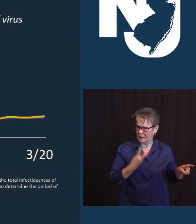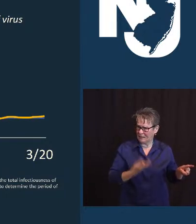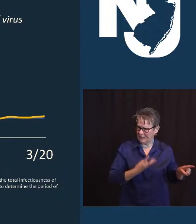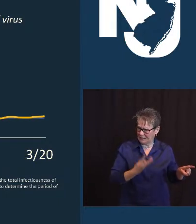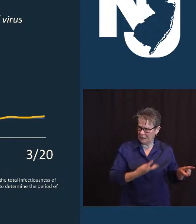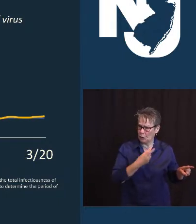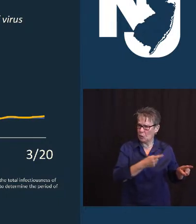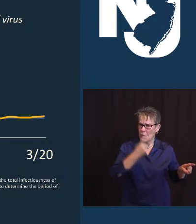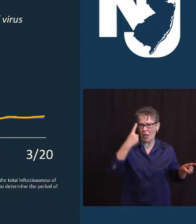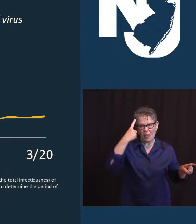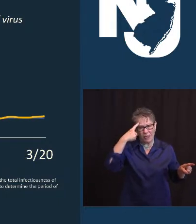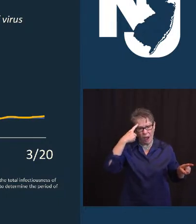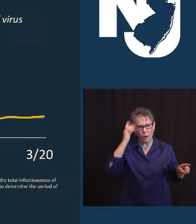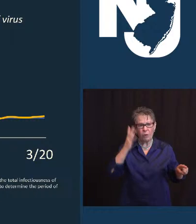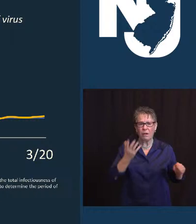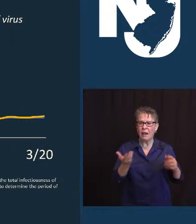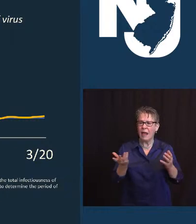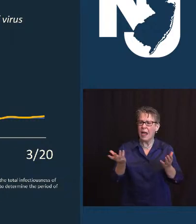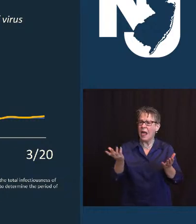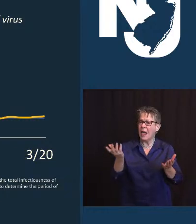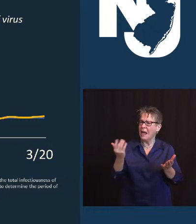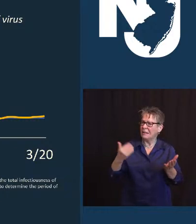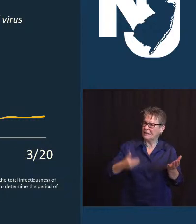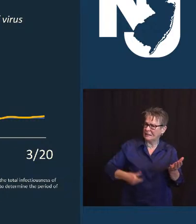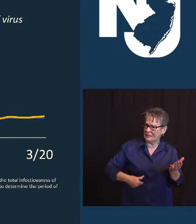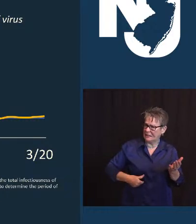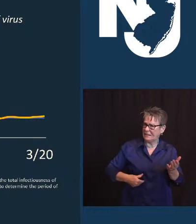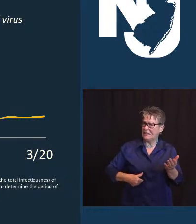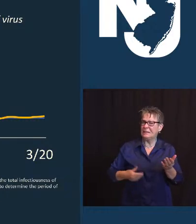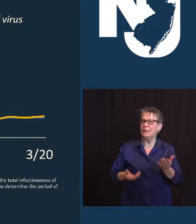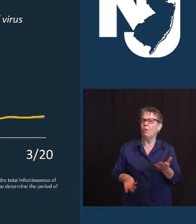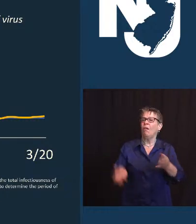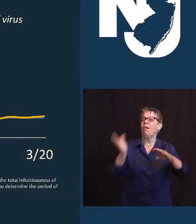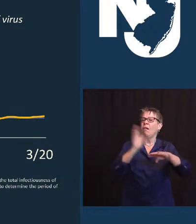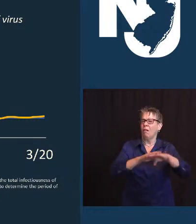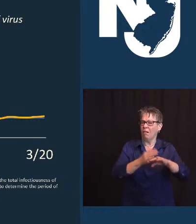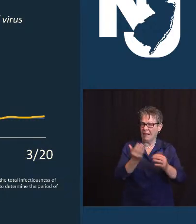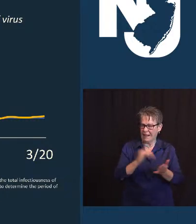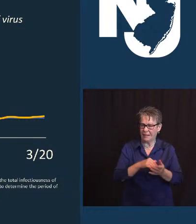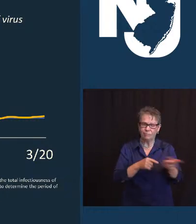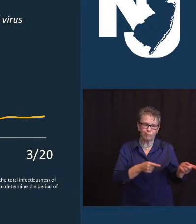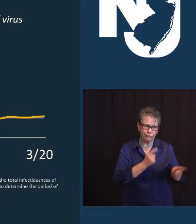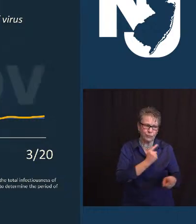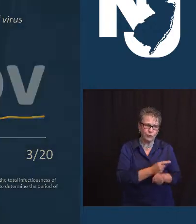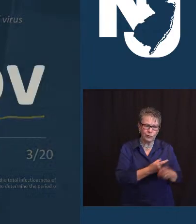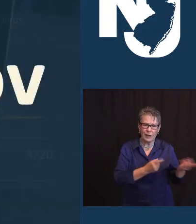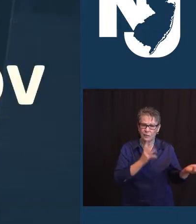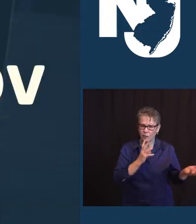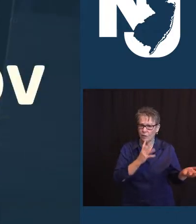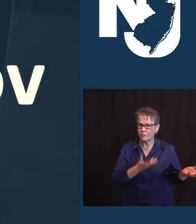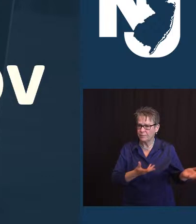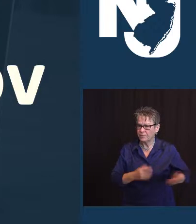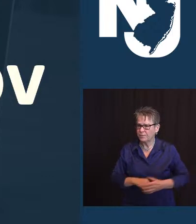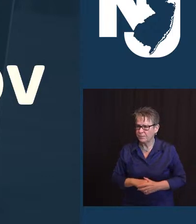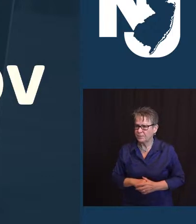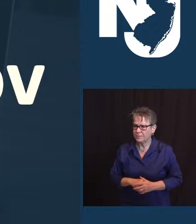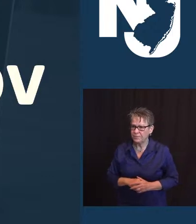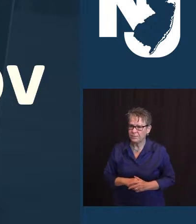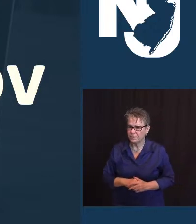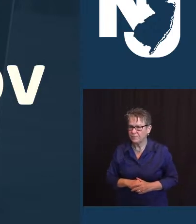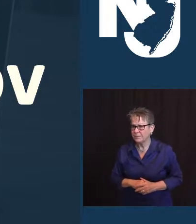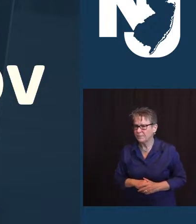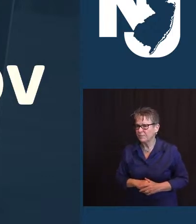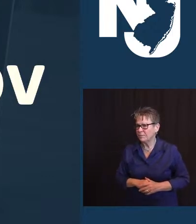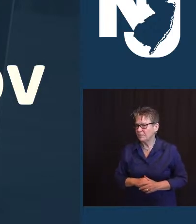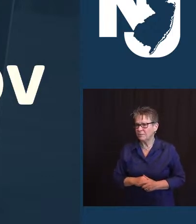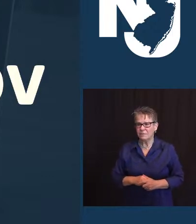today. Our gut tells us that that's going to go up again from there. We are back to leading the nation in the